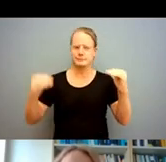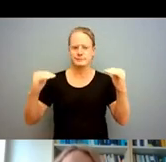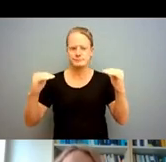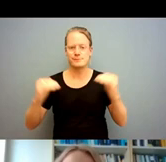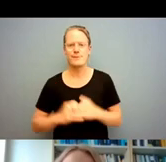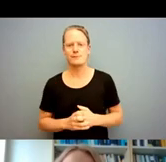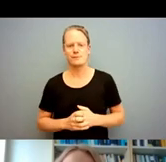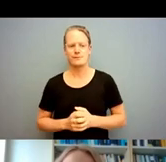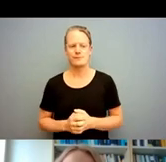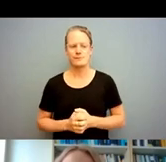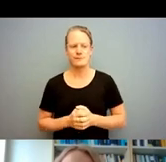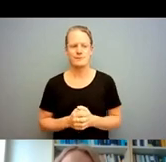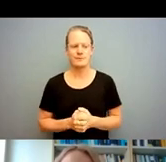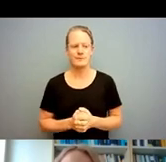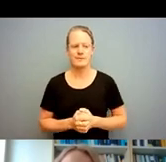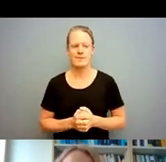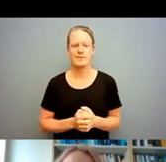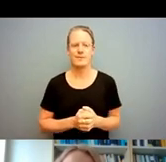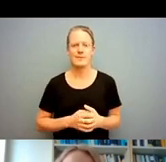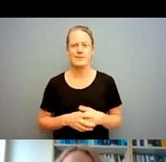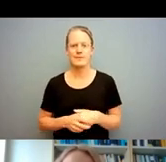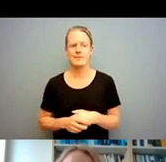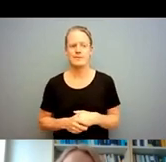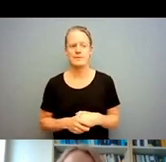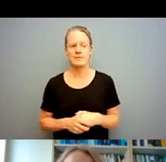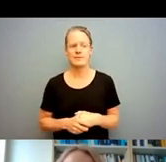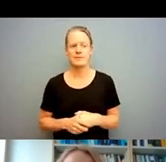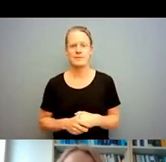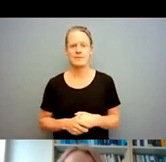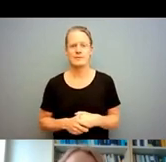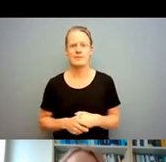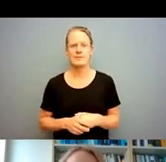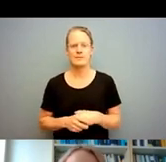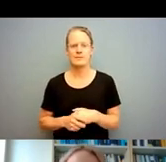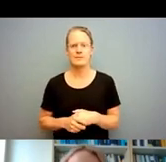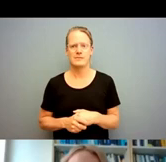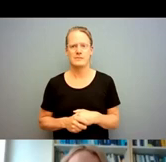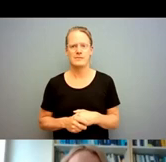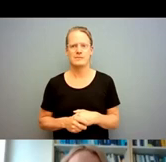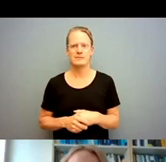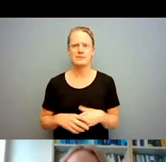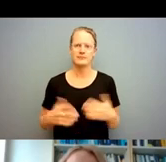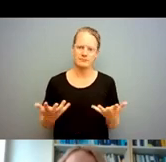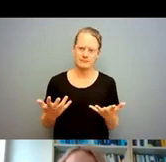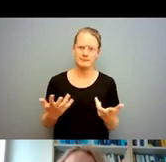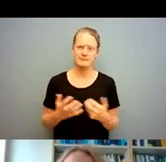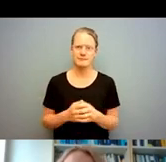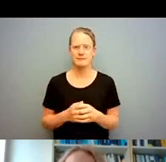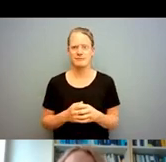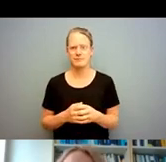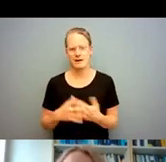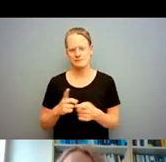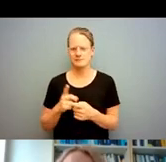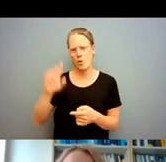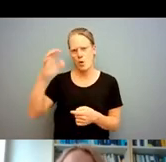The right to equality and non-discrimination requires that states combat both formal and substantive or